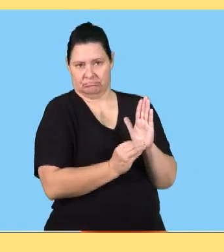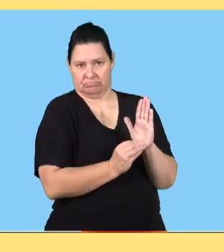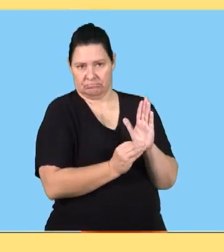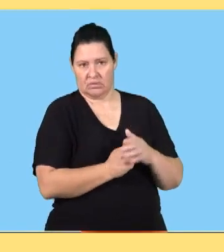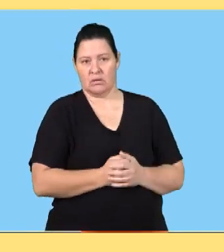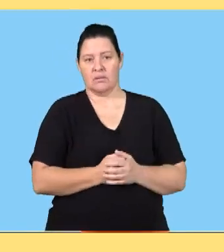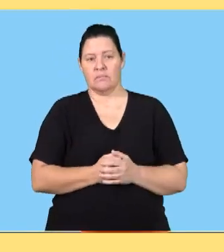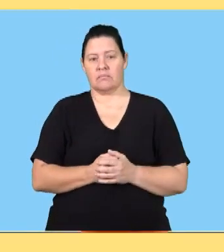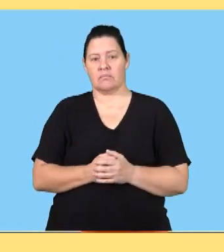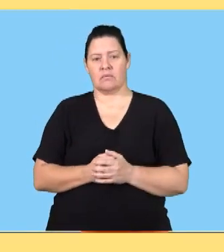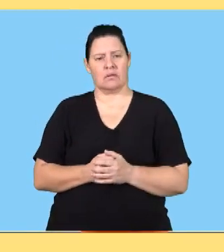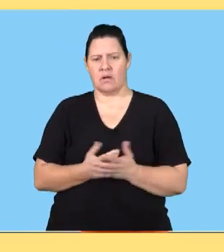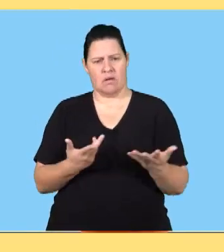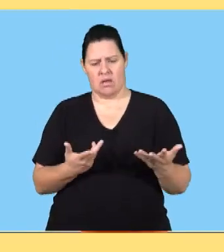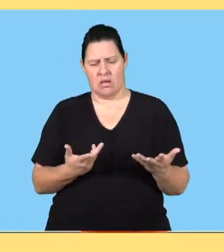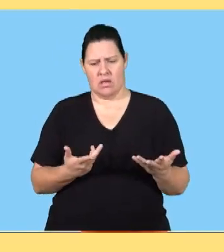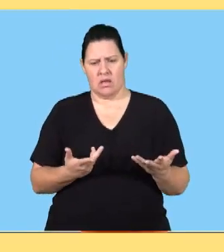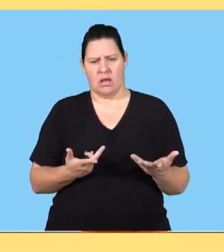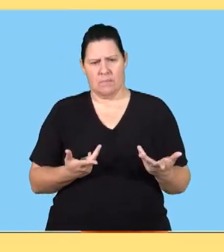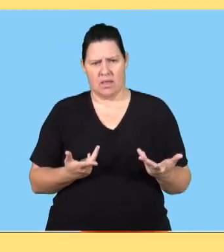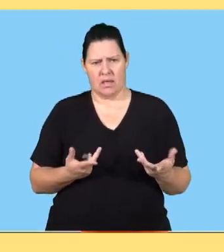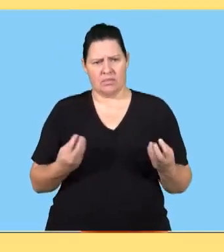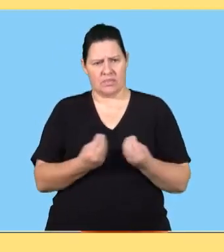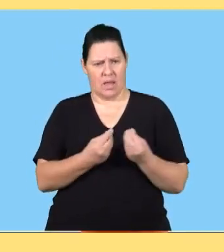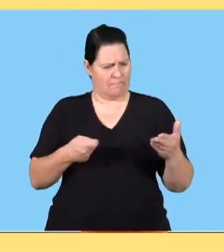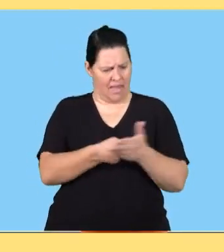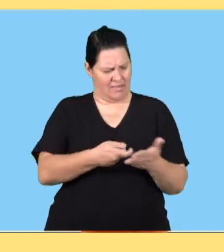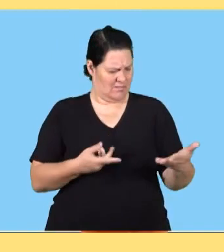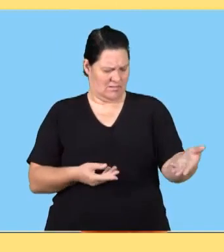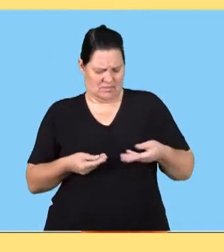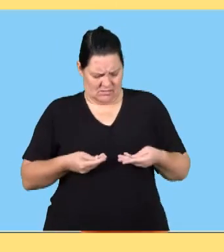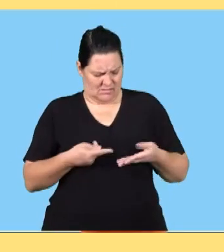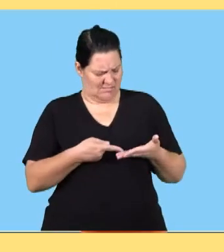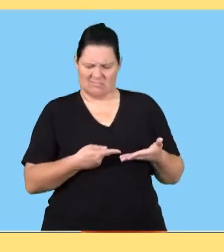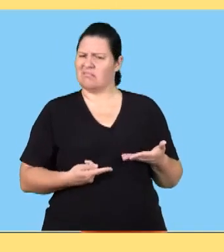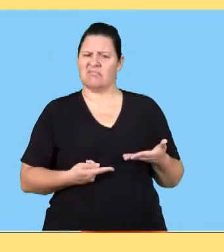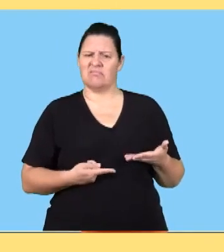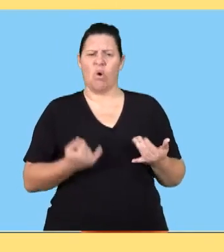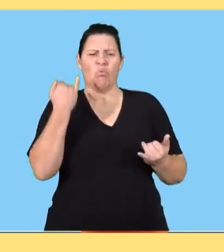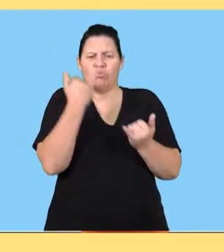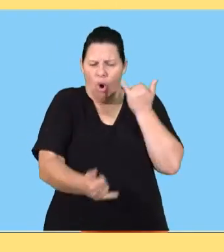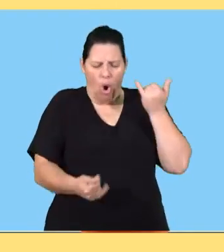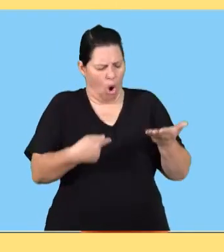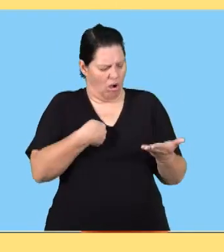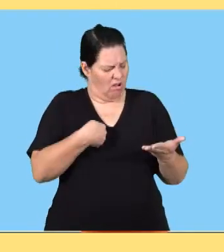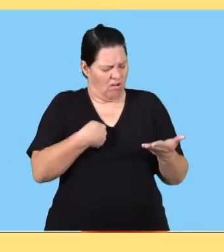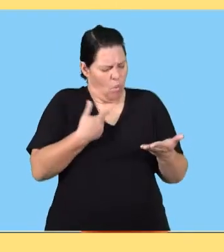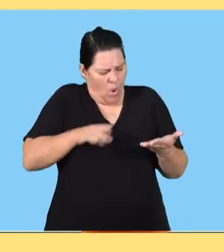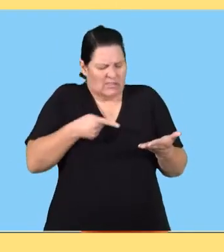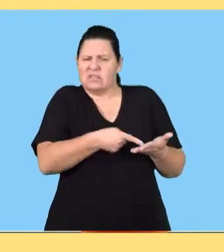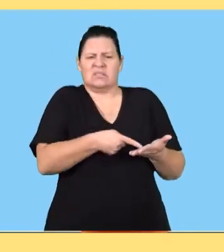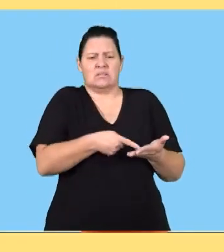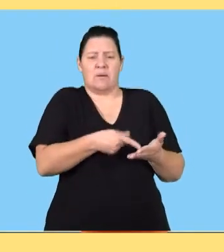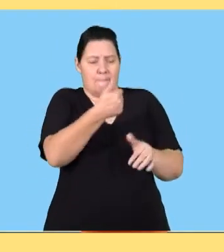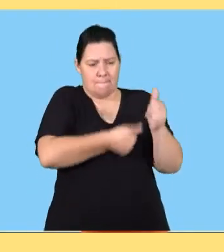words, if you order a particular type of good and then you receive the wrong type, and